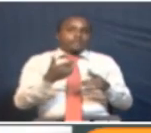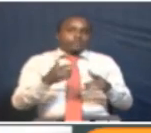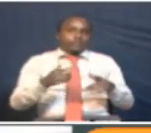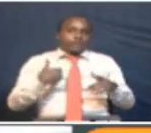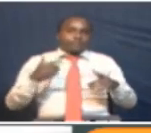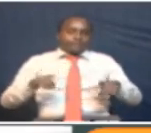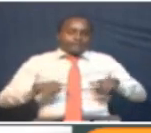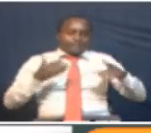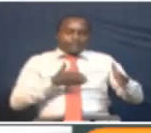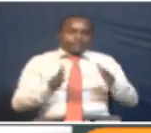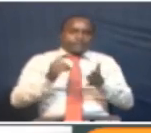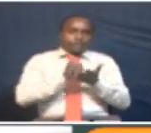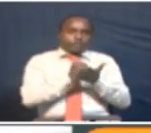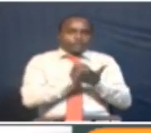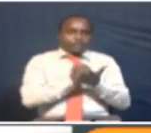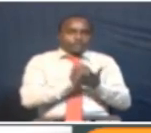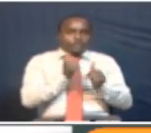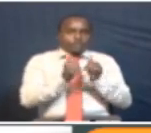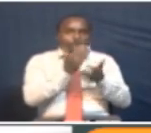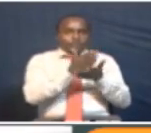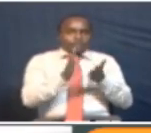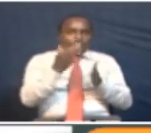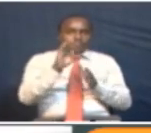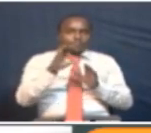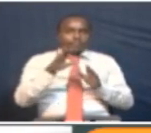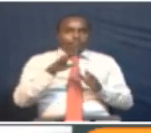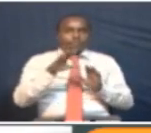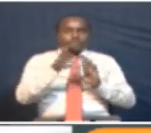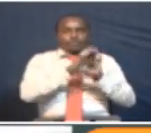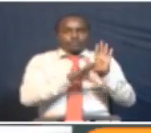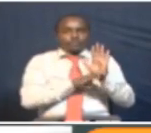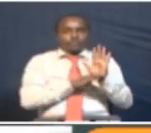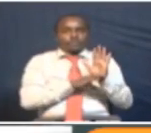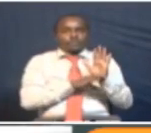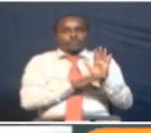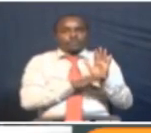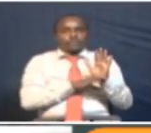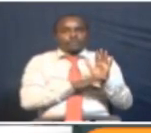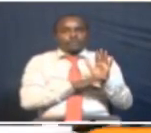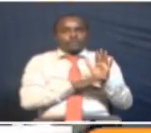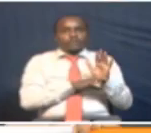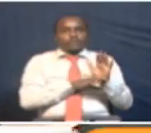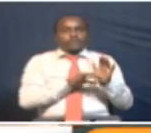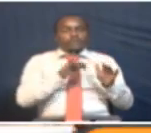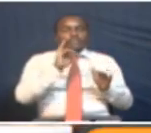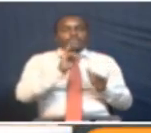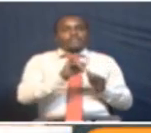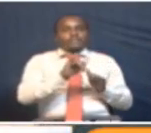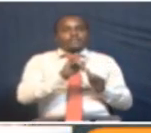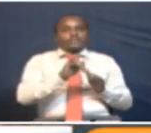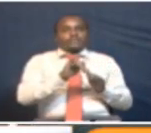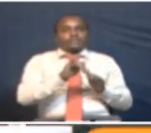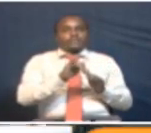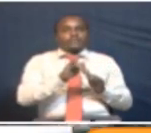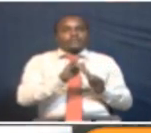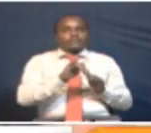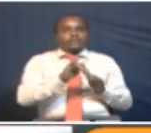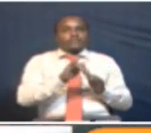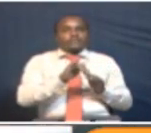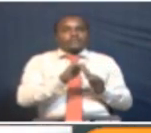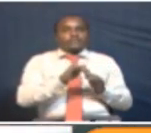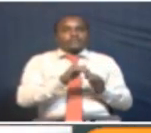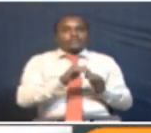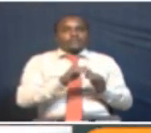audit, which is part and parcel of our constitution. That actually speaks to the fidelity